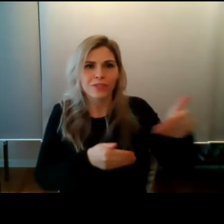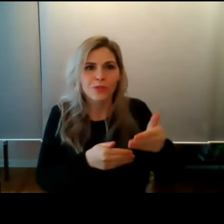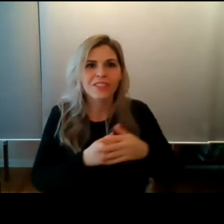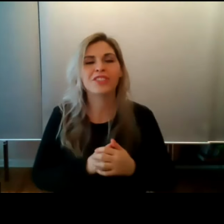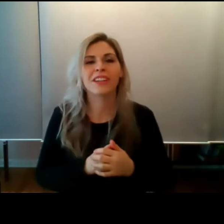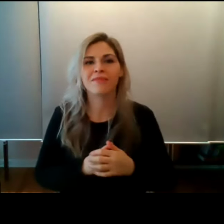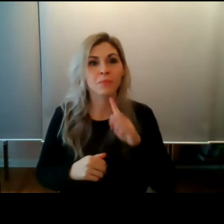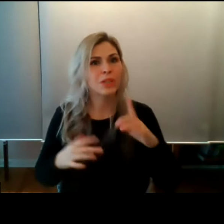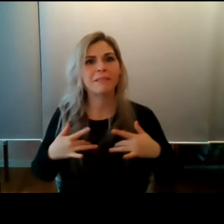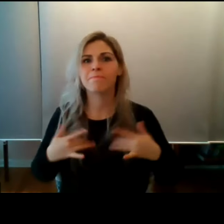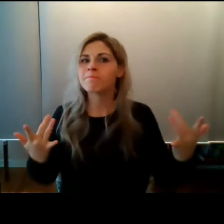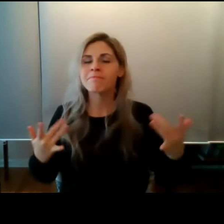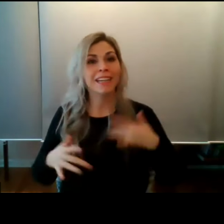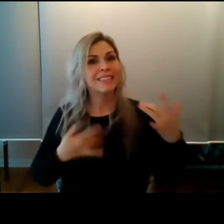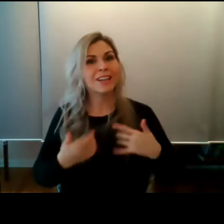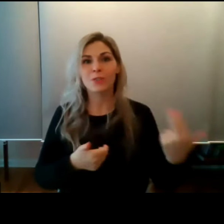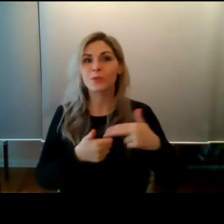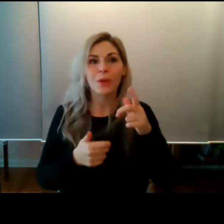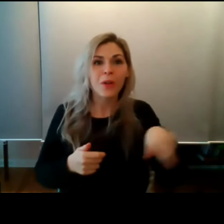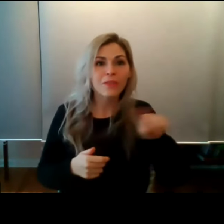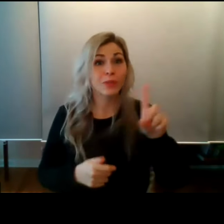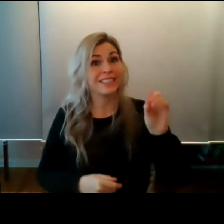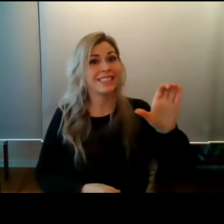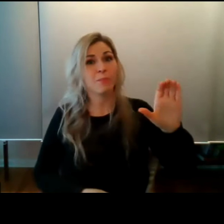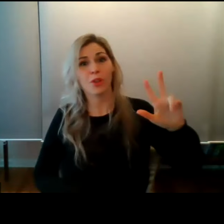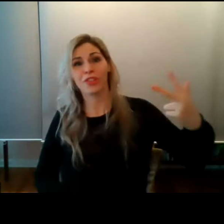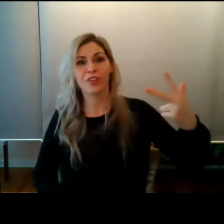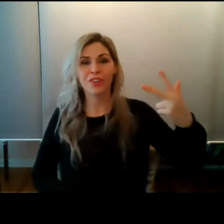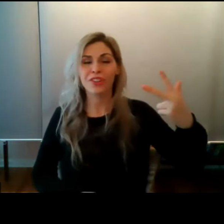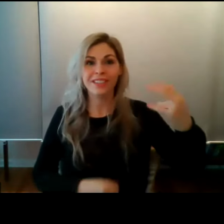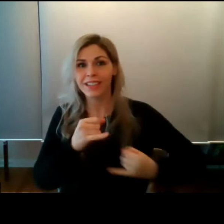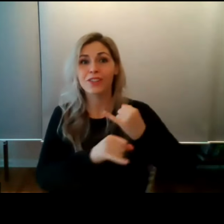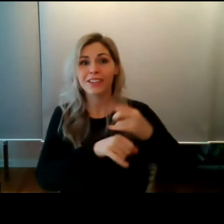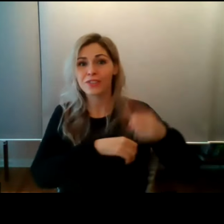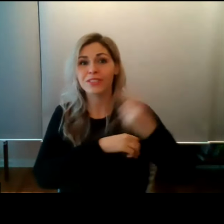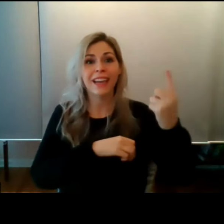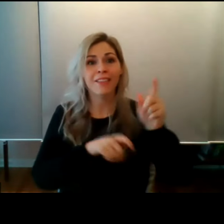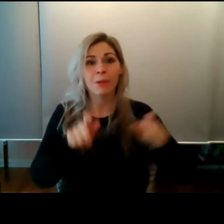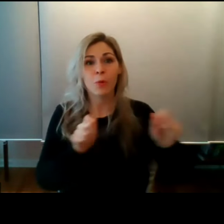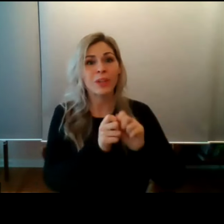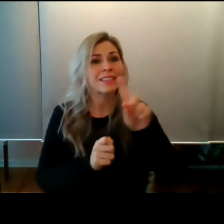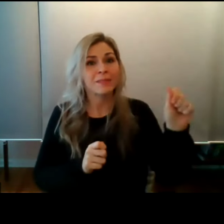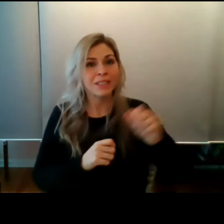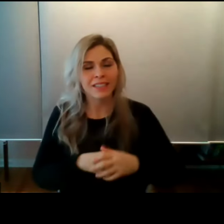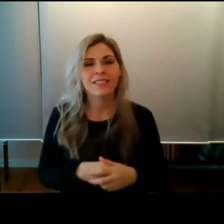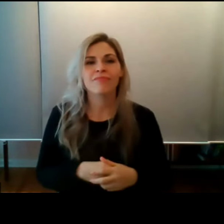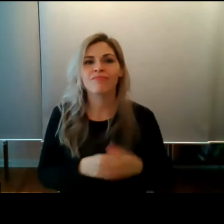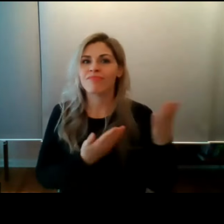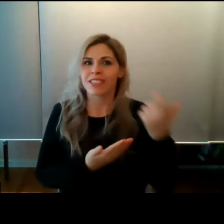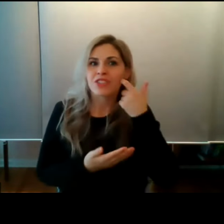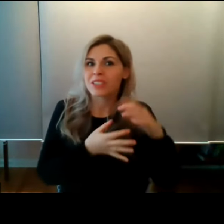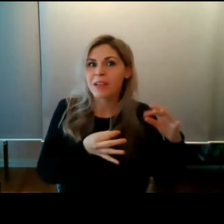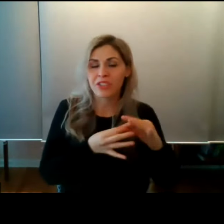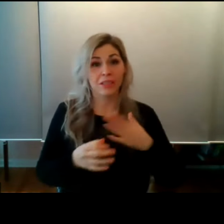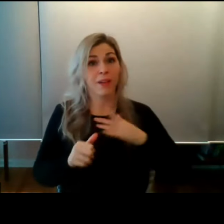just delighted to be here today on December 3rd, International Day of Disability. As Stephen mentioned, this is my first year